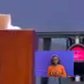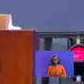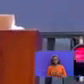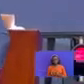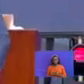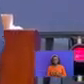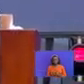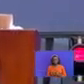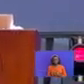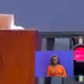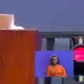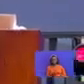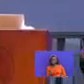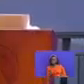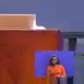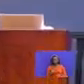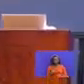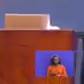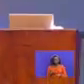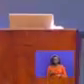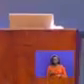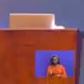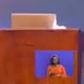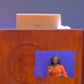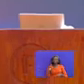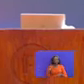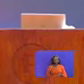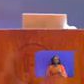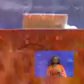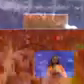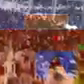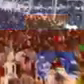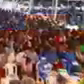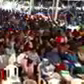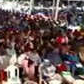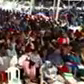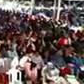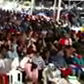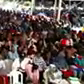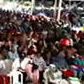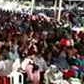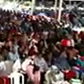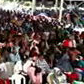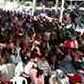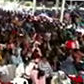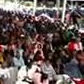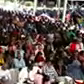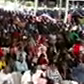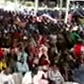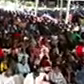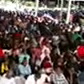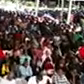work and we call them prophetes and oh sorry